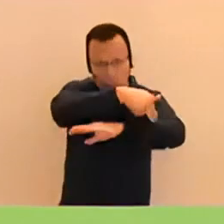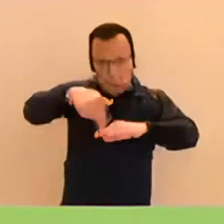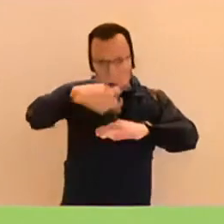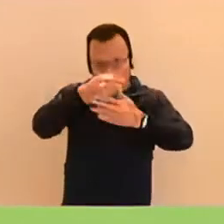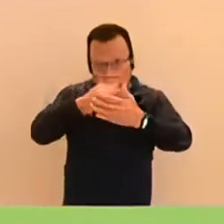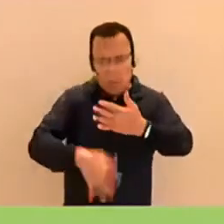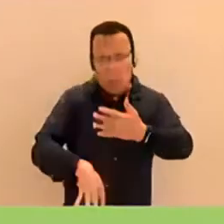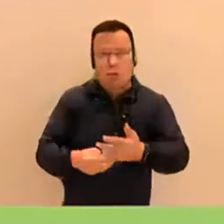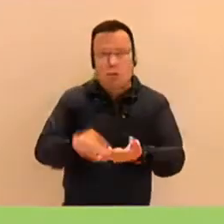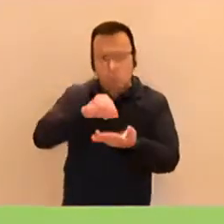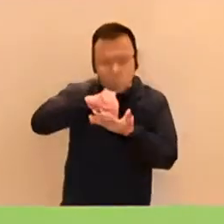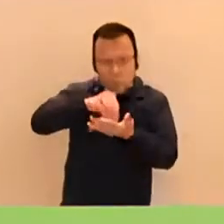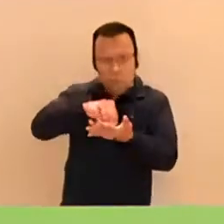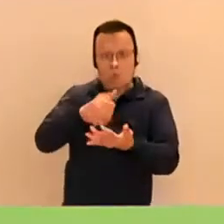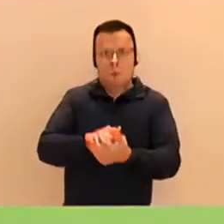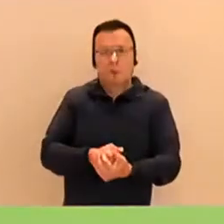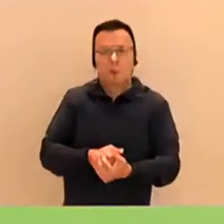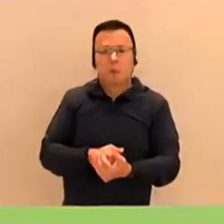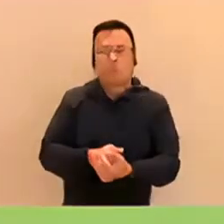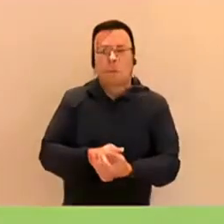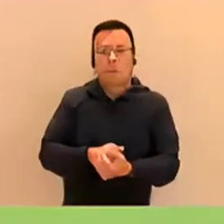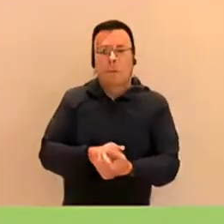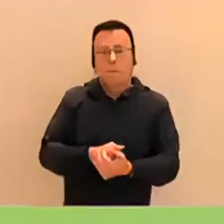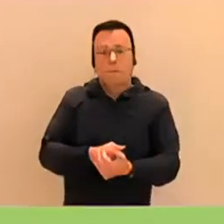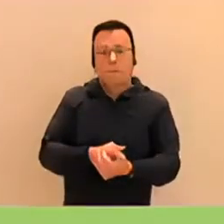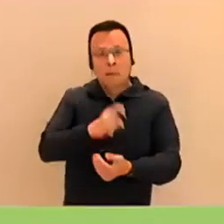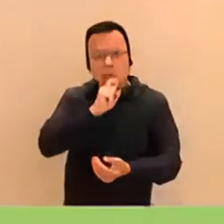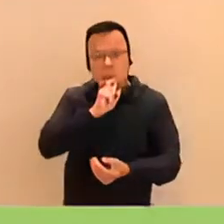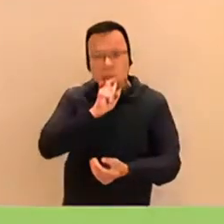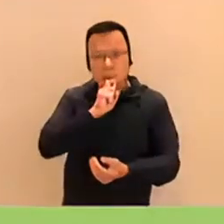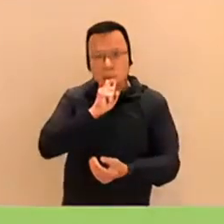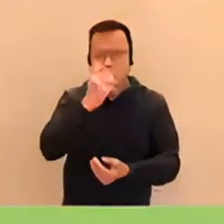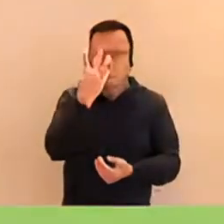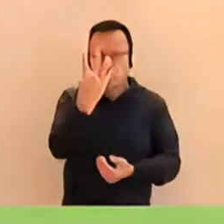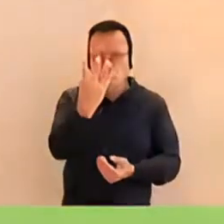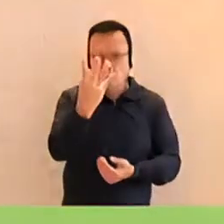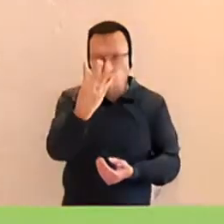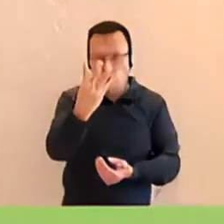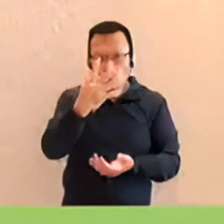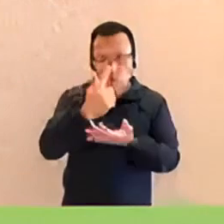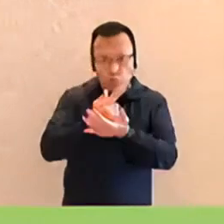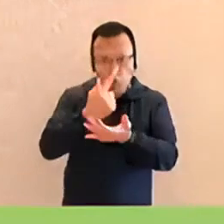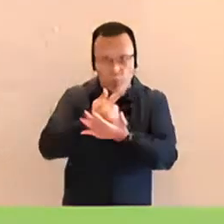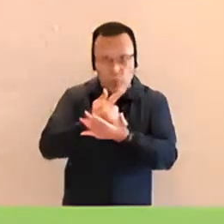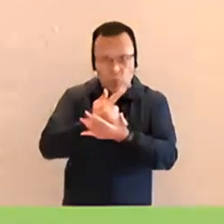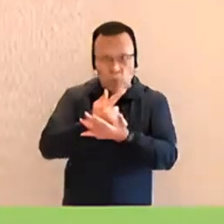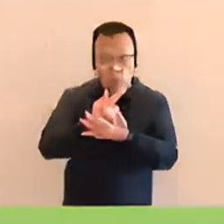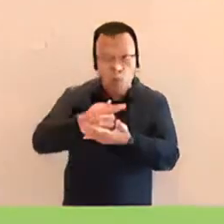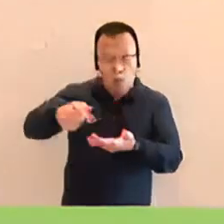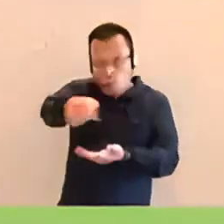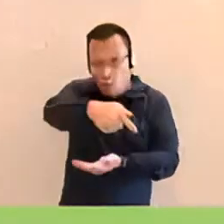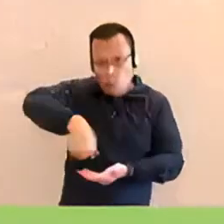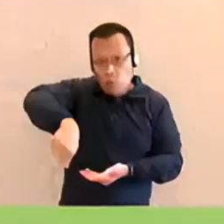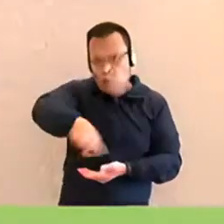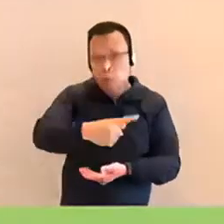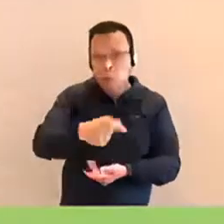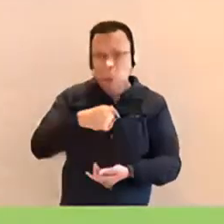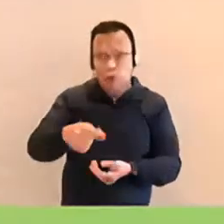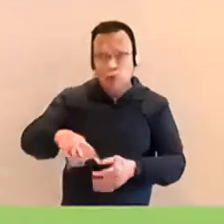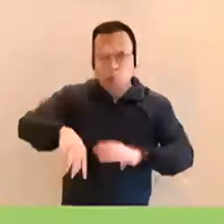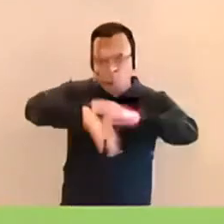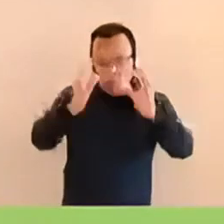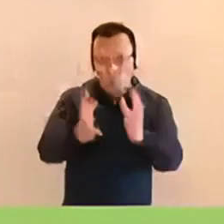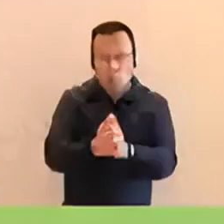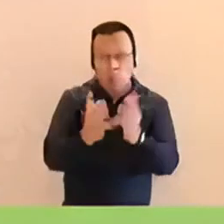positioning of four major zones in it and the features of their future development.